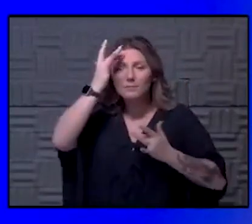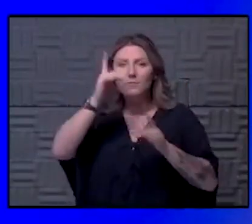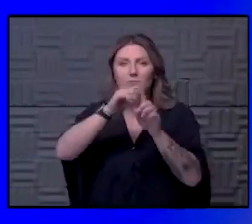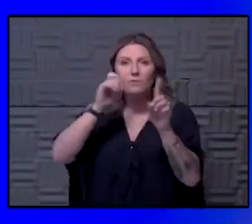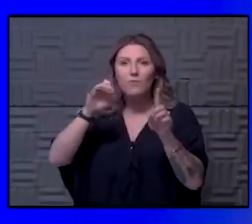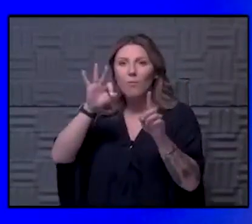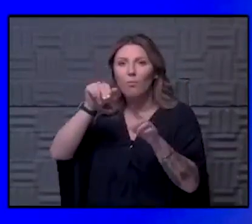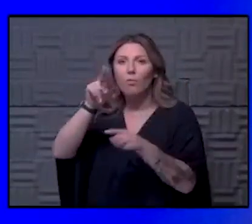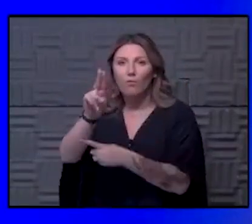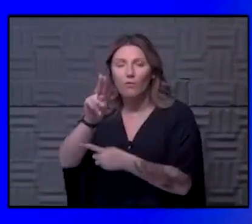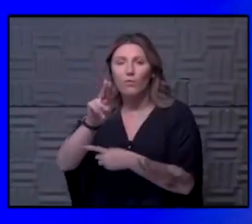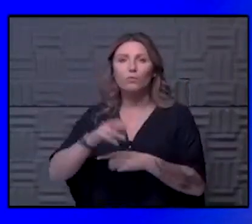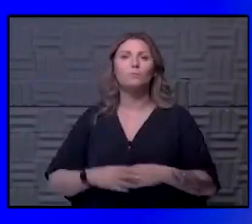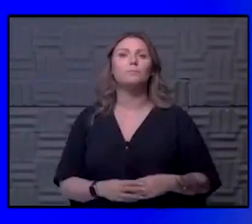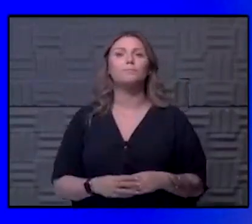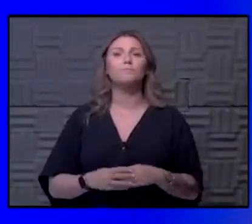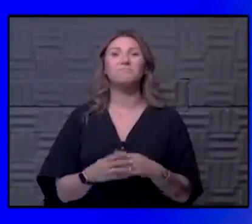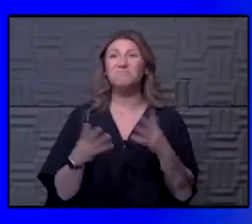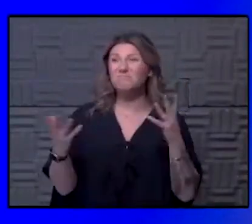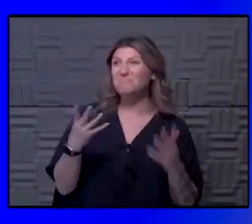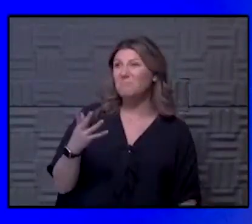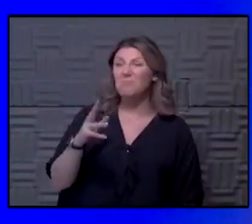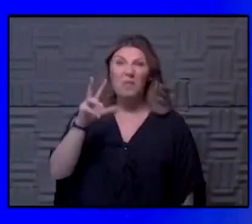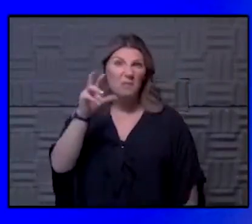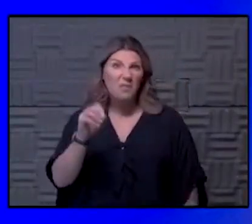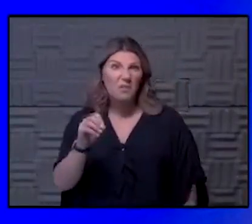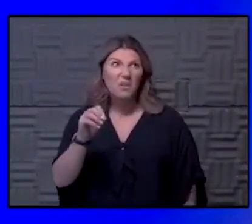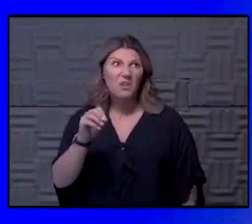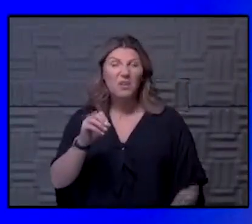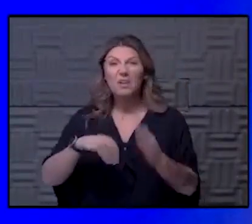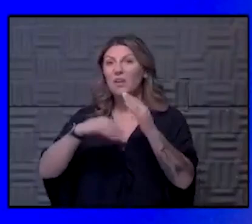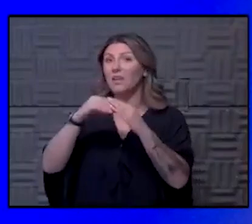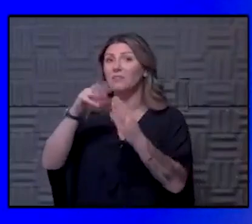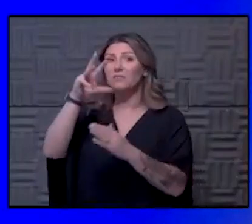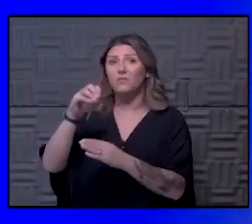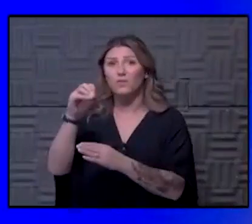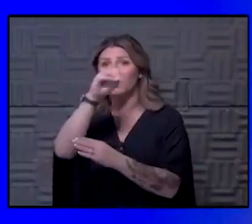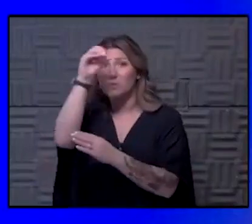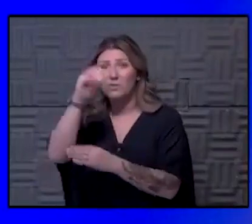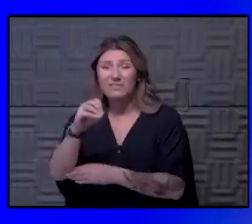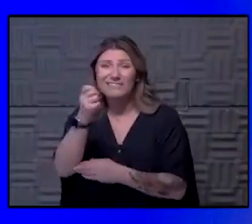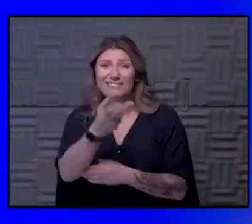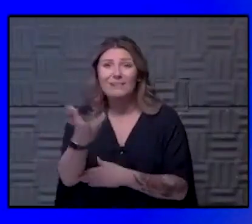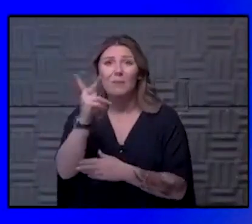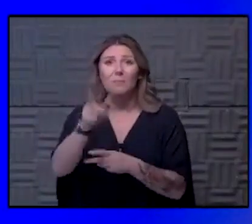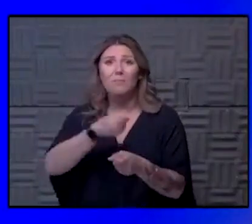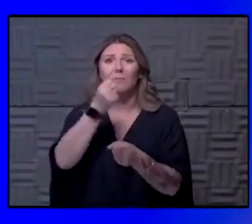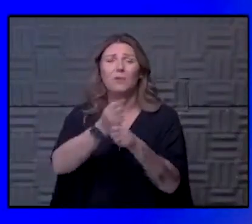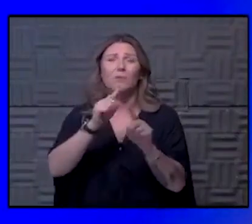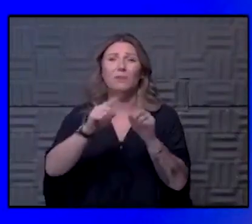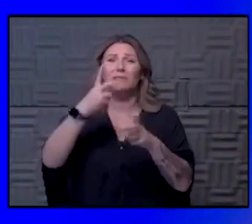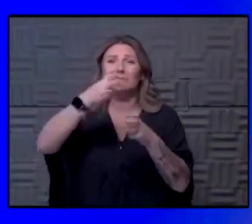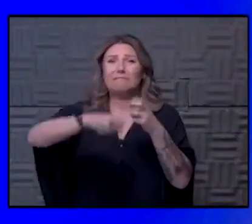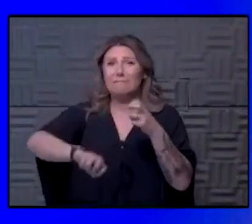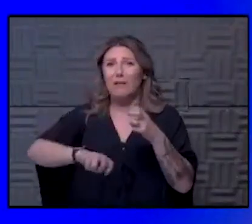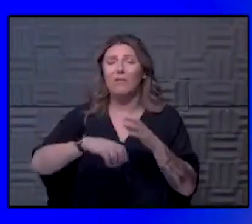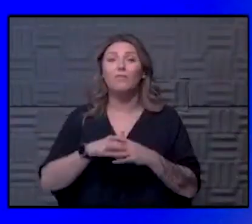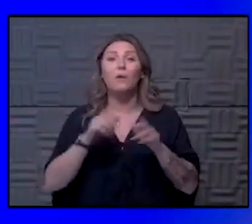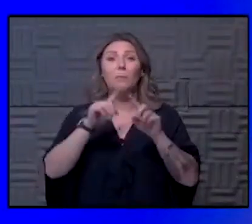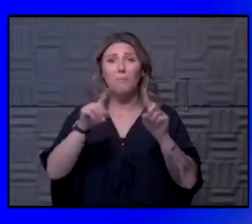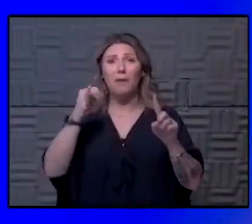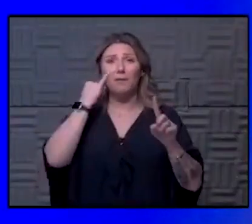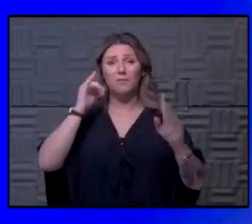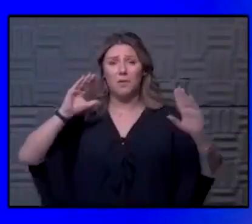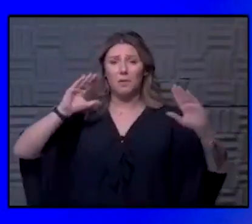from influenza, maybe 30, 40, maybe up to 50% some years, but it's difficult to tell. So I think as far as if you're